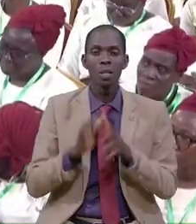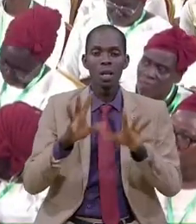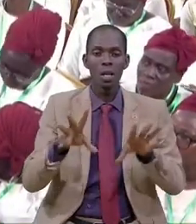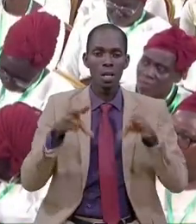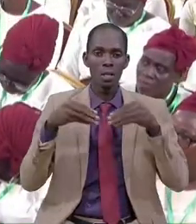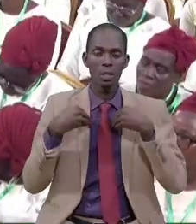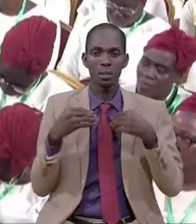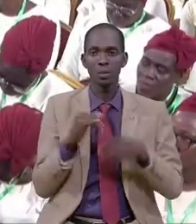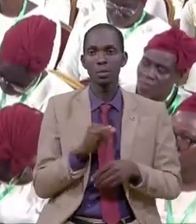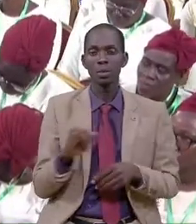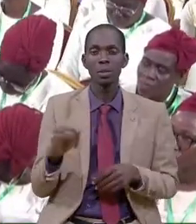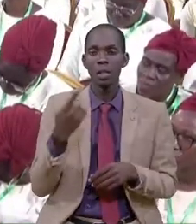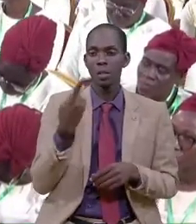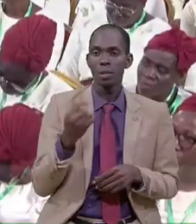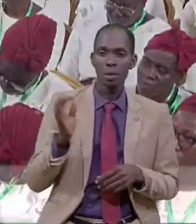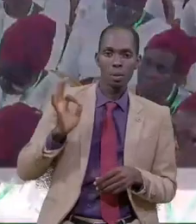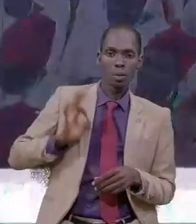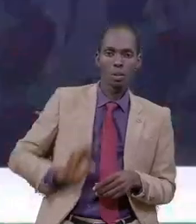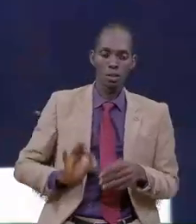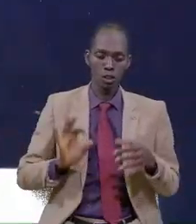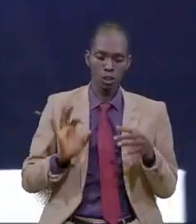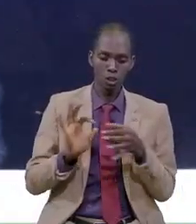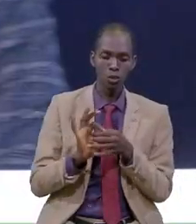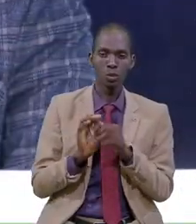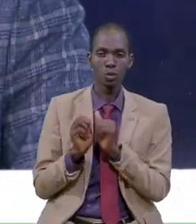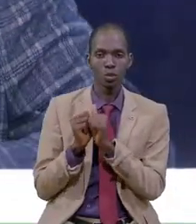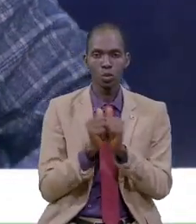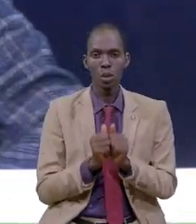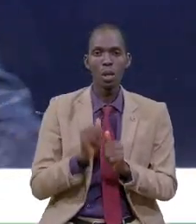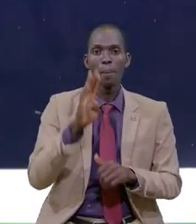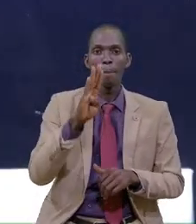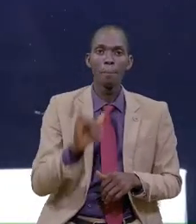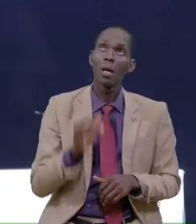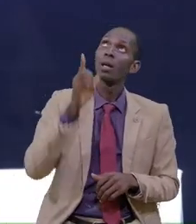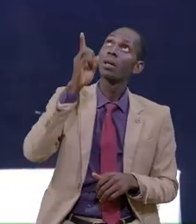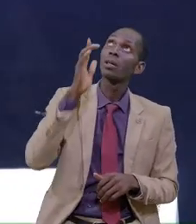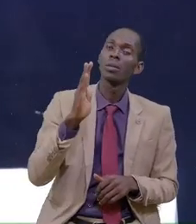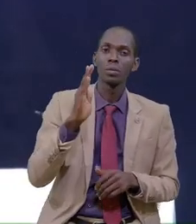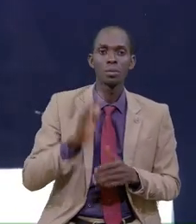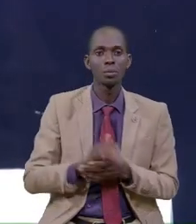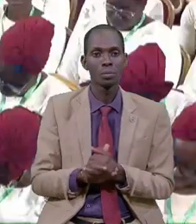accepting the benefits joined together by God.